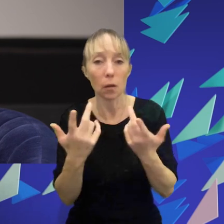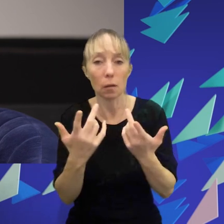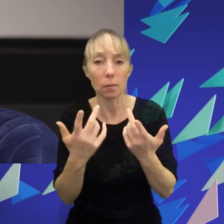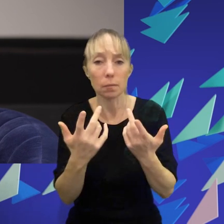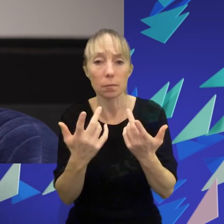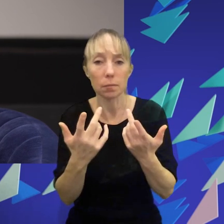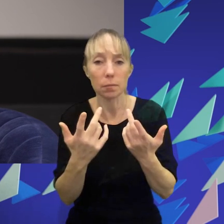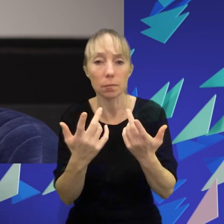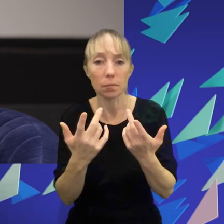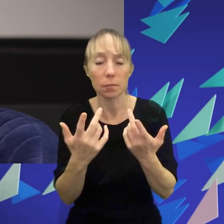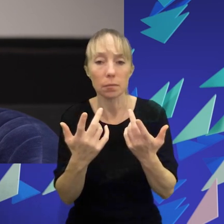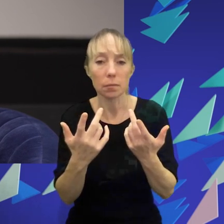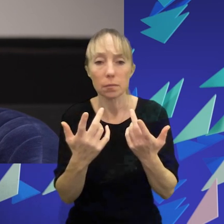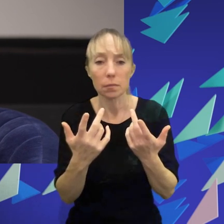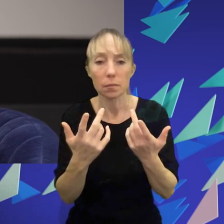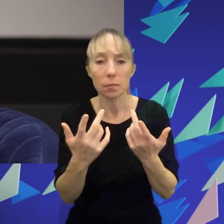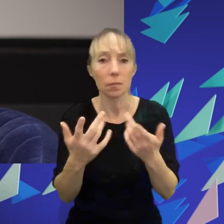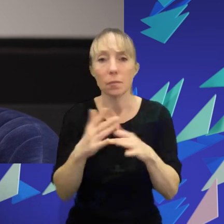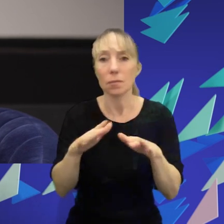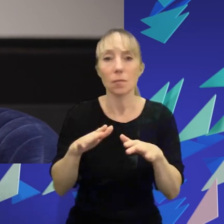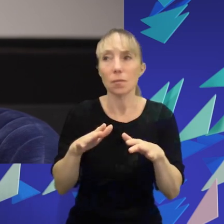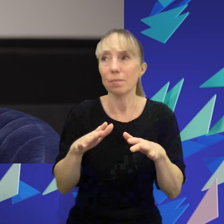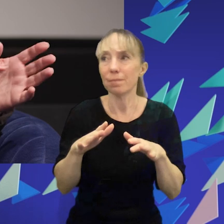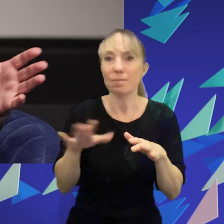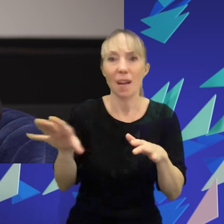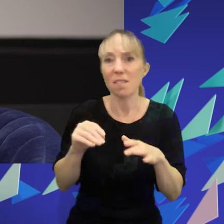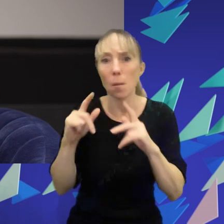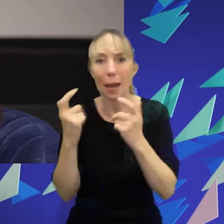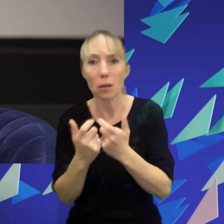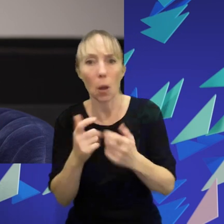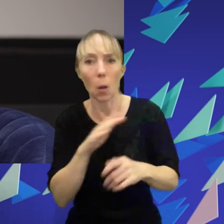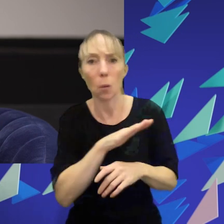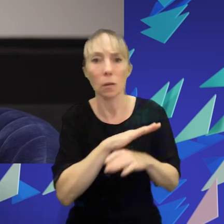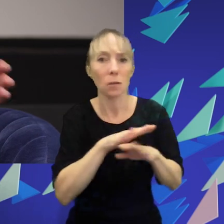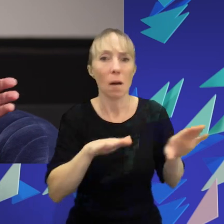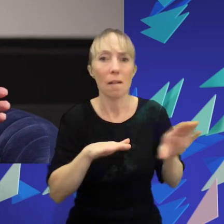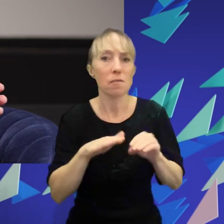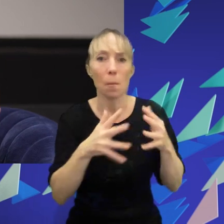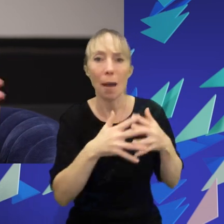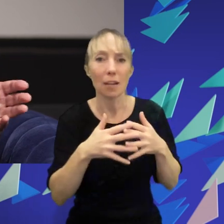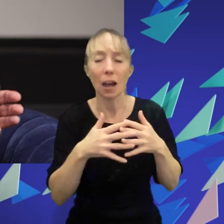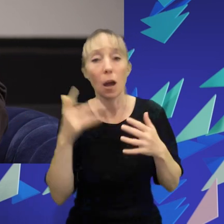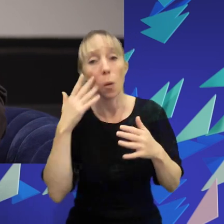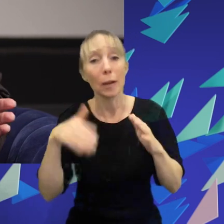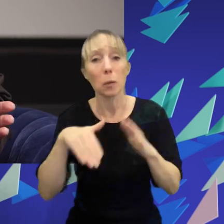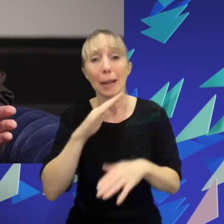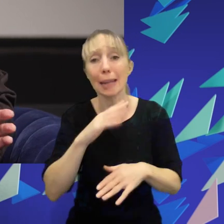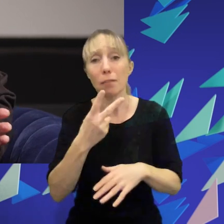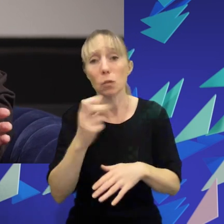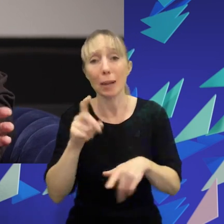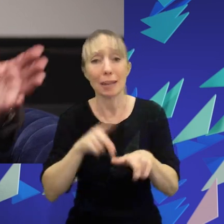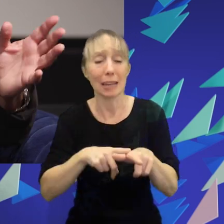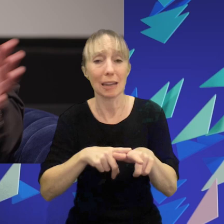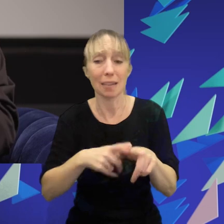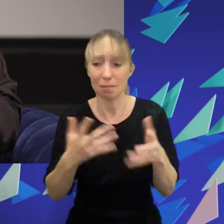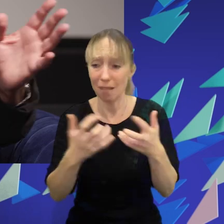know, not from Mexico, not from US, and in the middle of everything. Once you leave your country for 20 years, there's no way back,